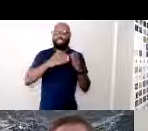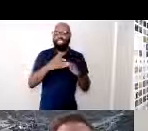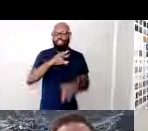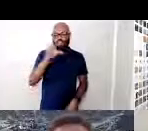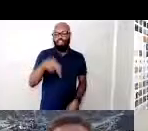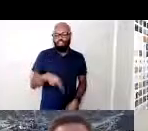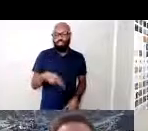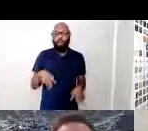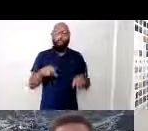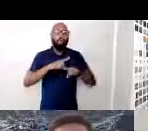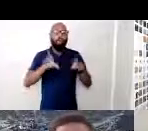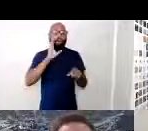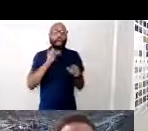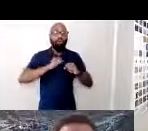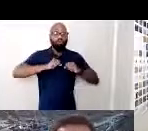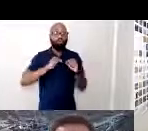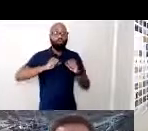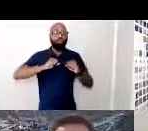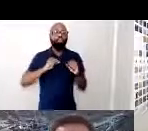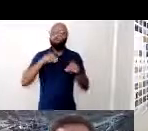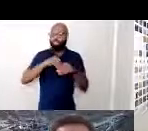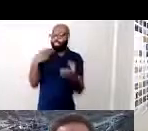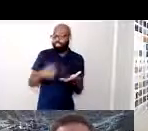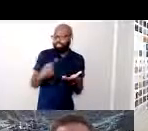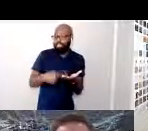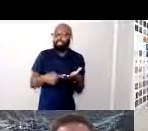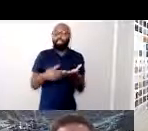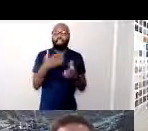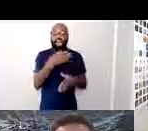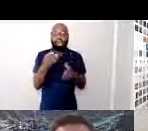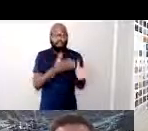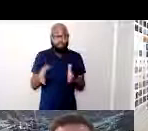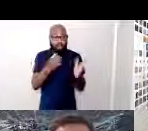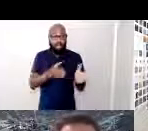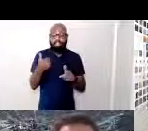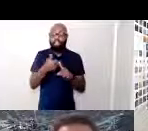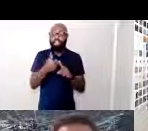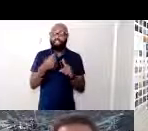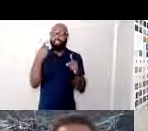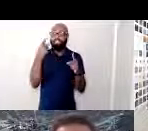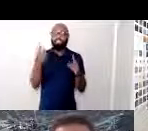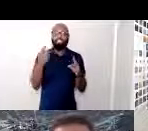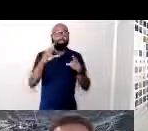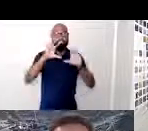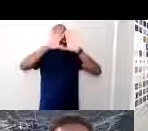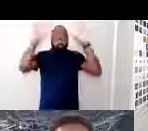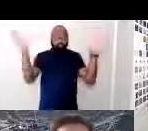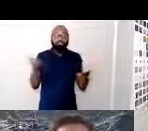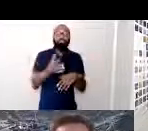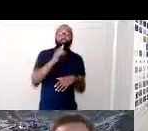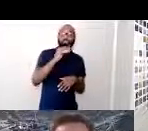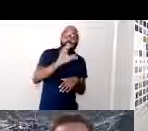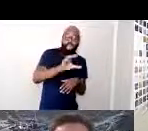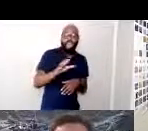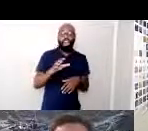going to be room, I think, in those discussions and in the plan itself to kind of look at the bigger picture of the county and the region, so to speak. But there